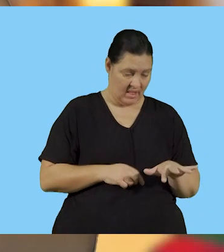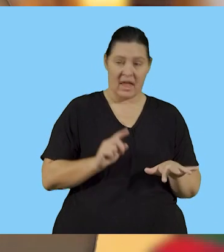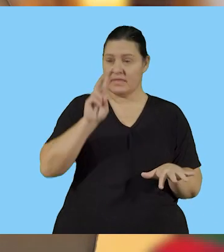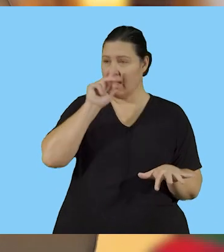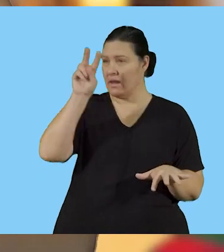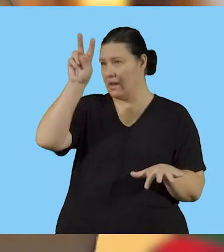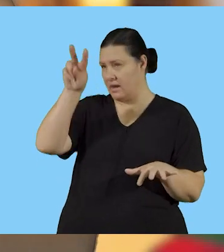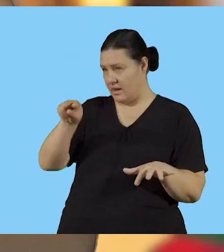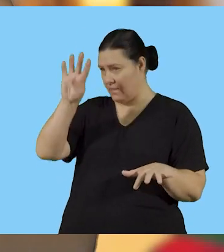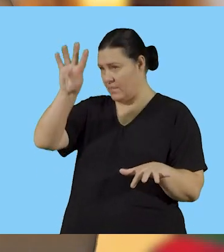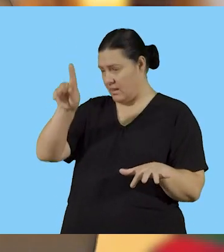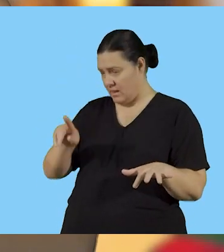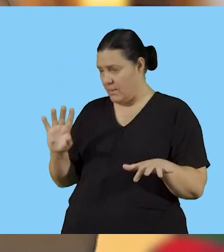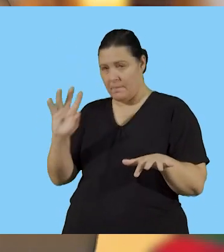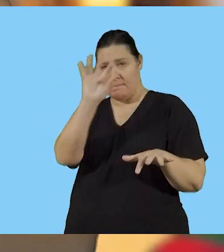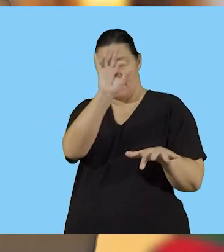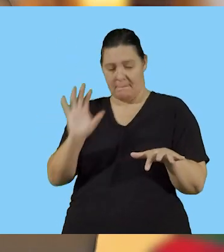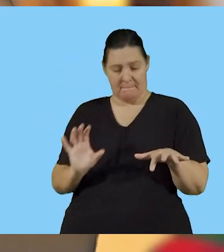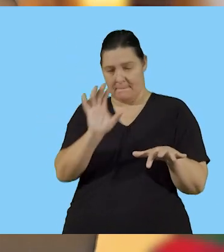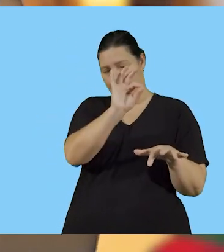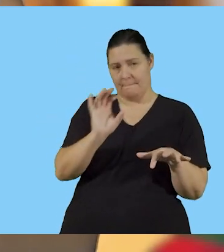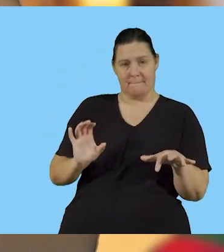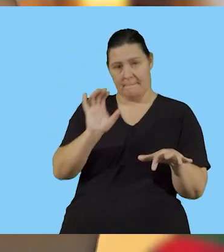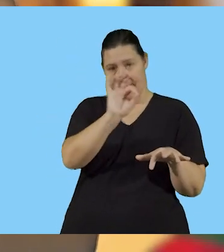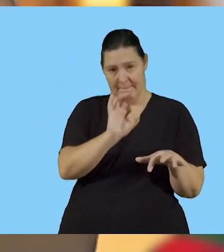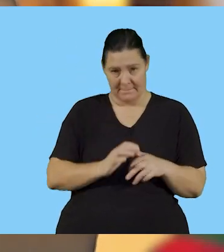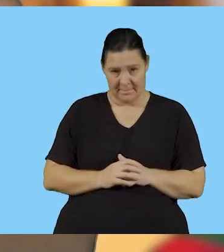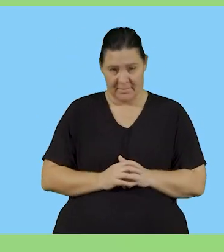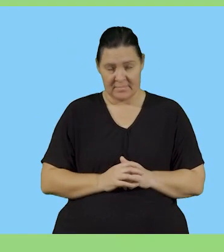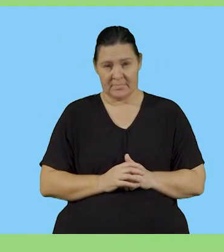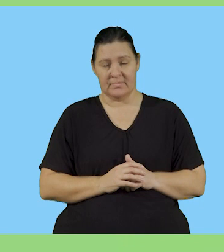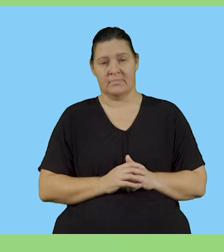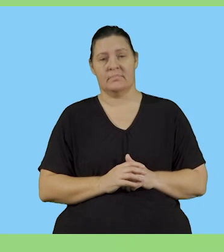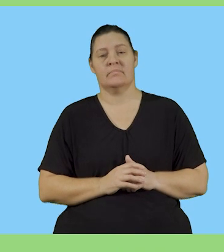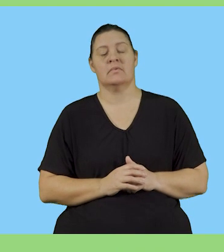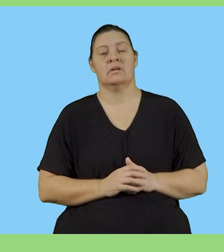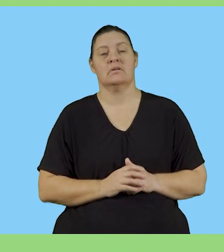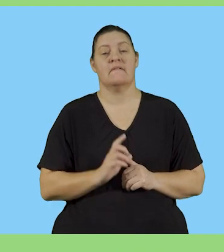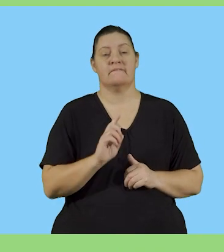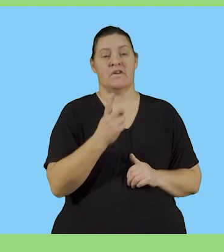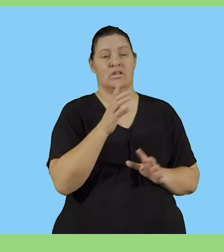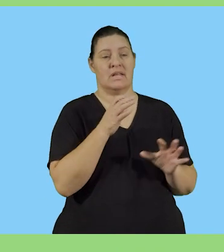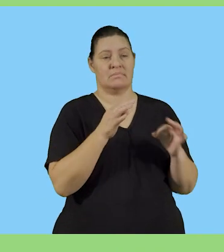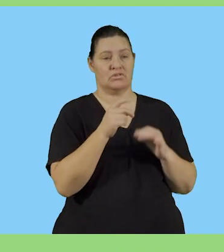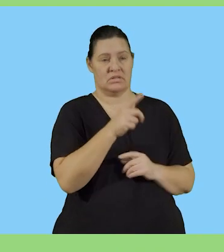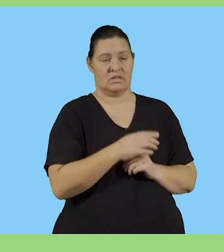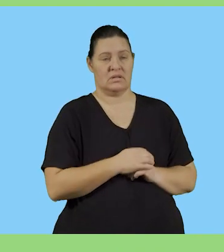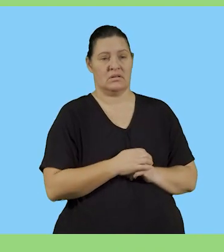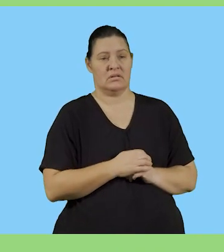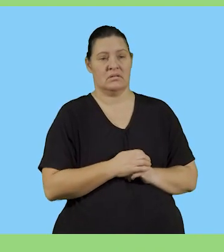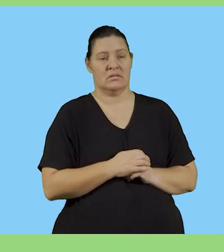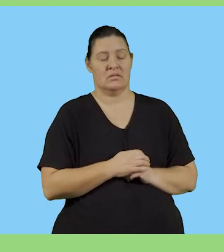then we are going to go to column B to find the suitable term. Right, our first description here